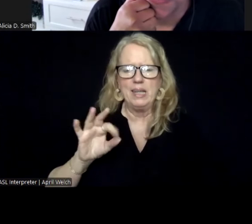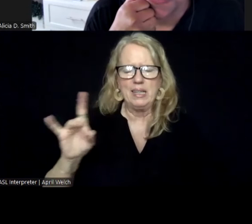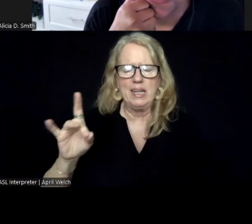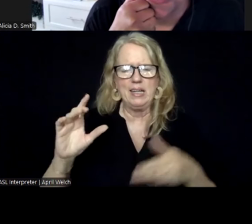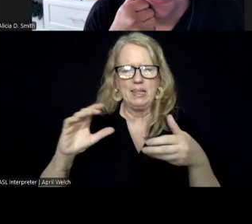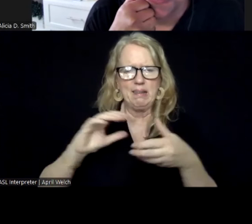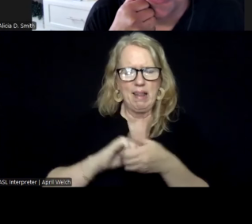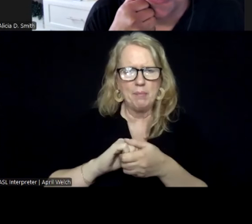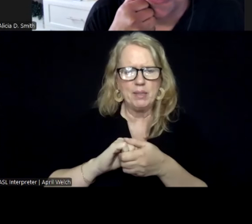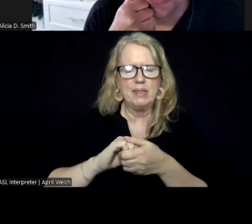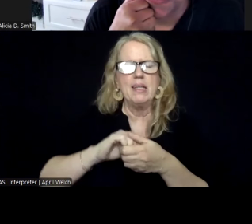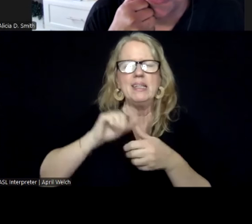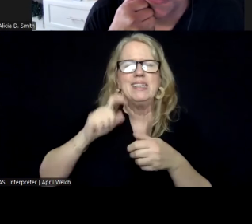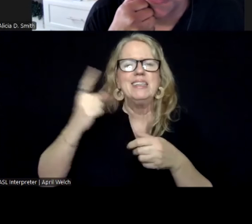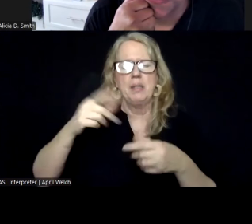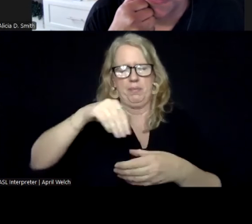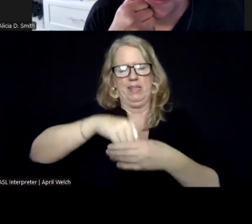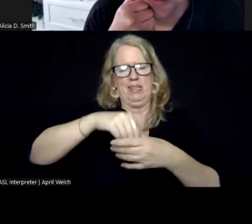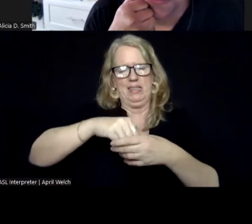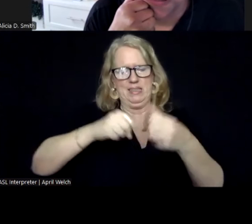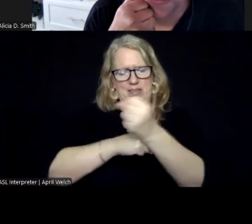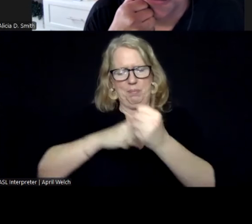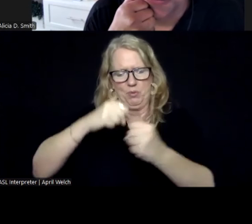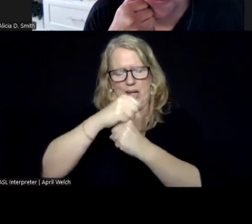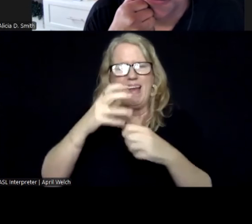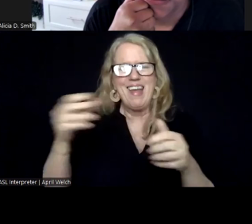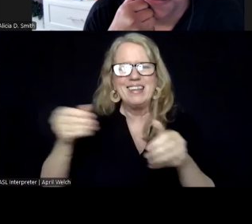collaboration, without some kind of infrastructure and guidance. And